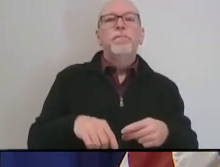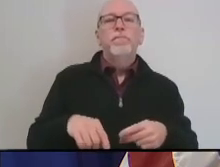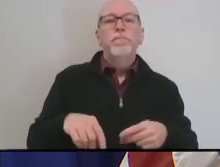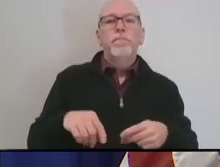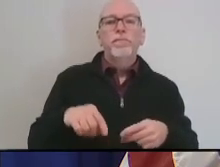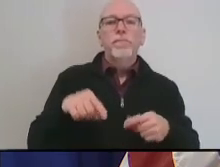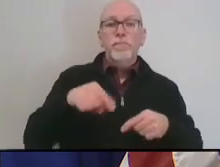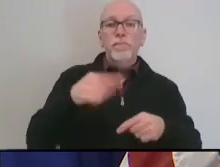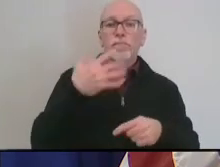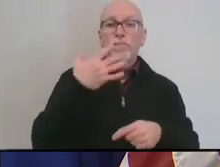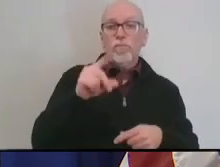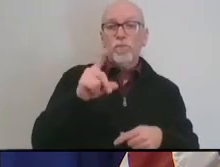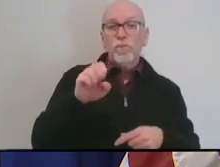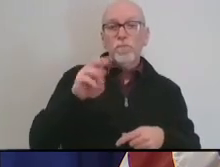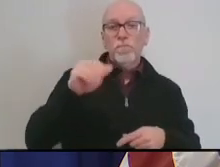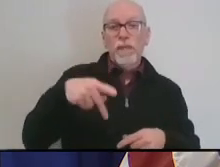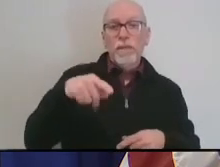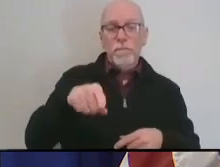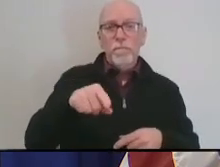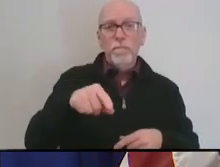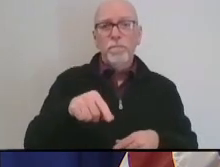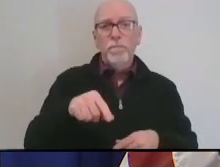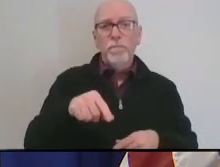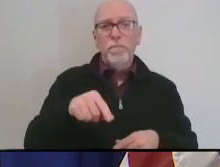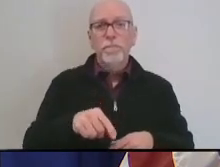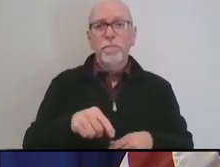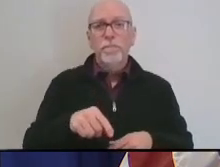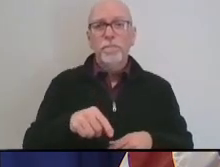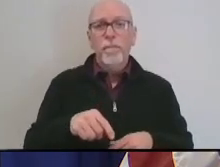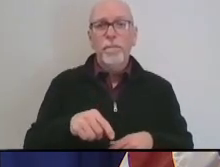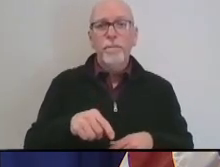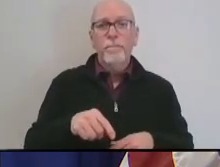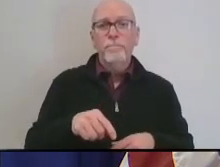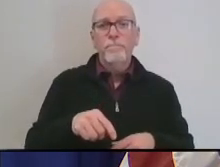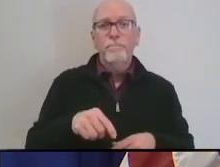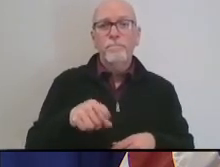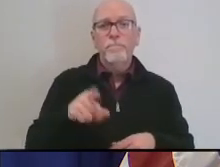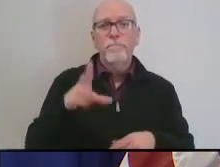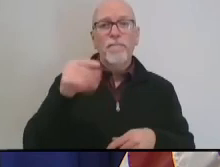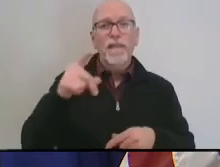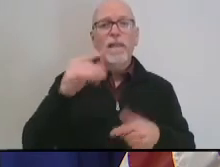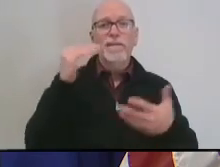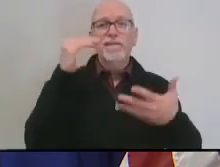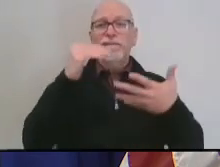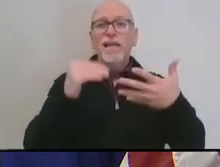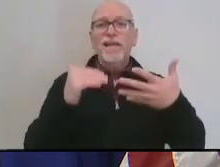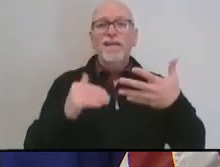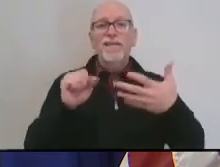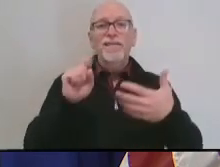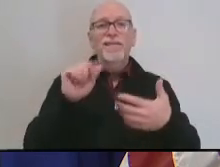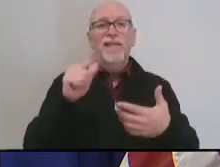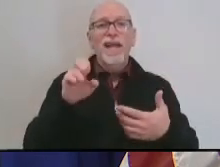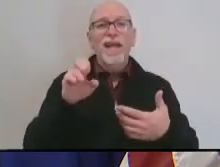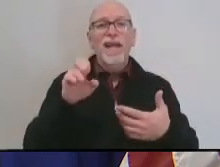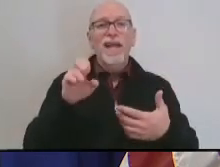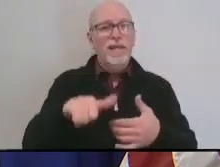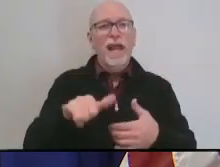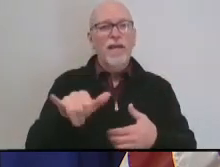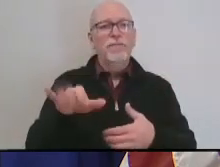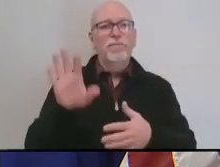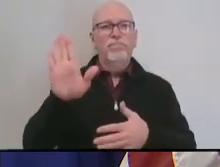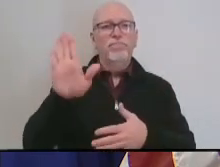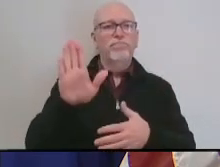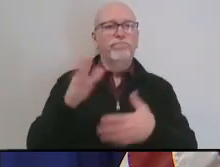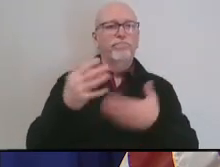Color-coded map, and our color-coded the stages is that roadmap. And so